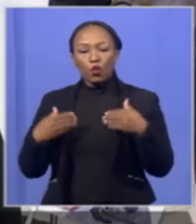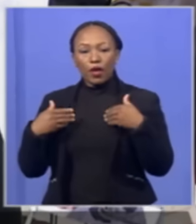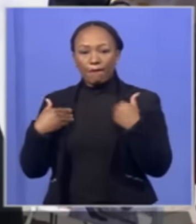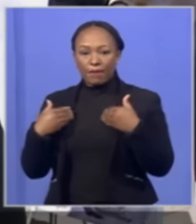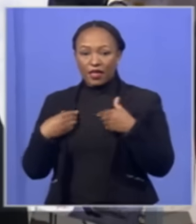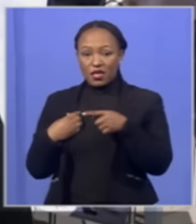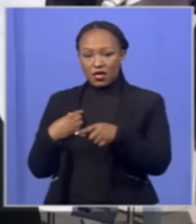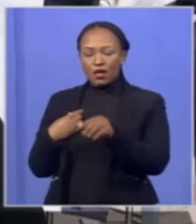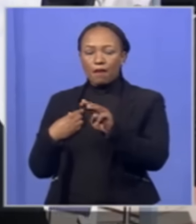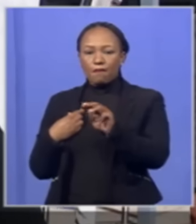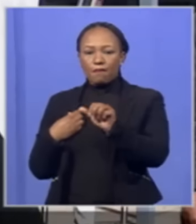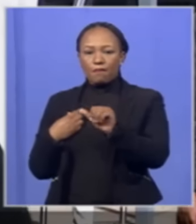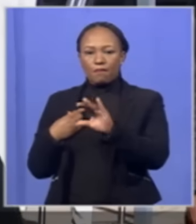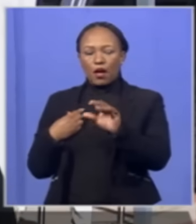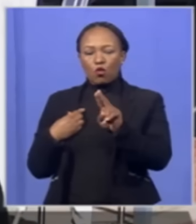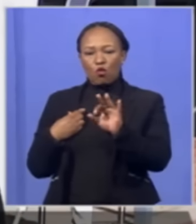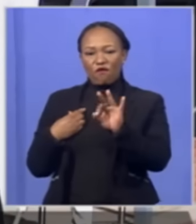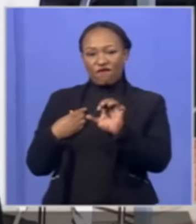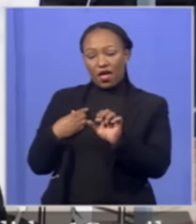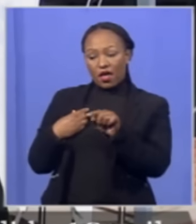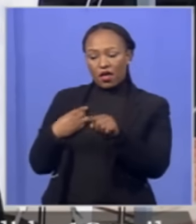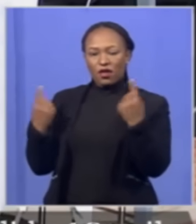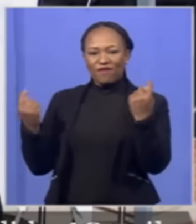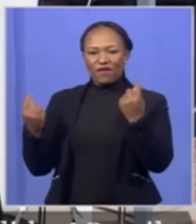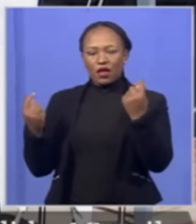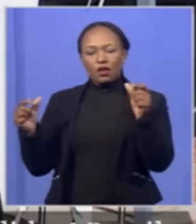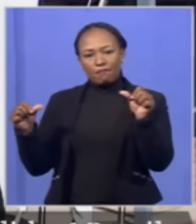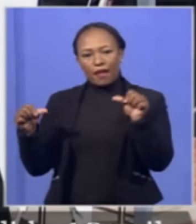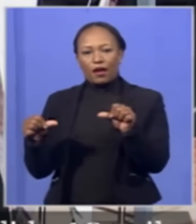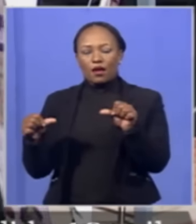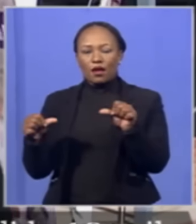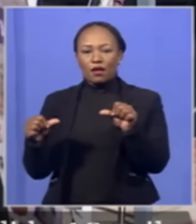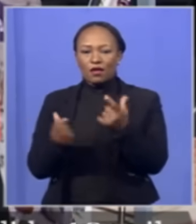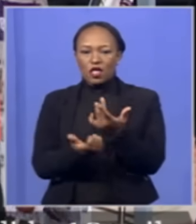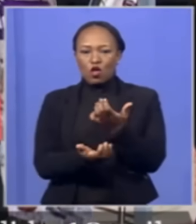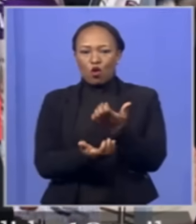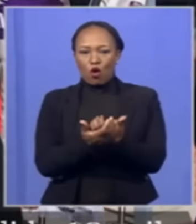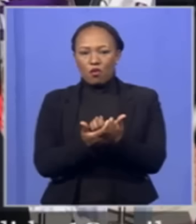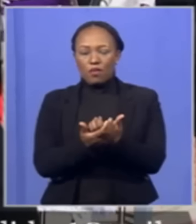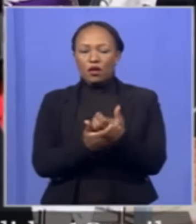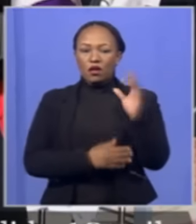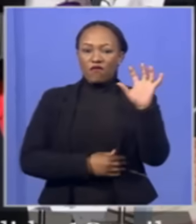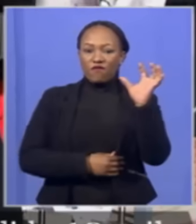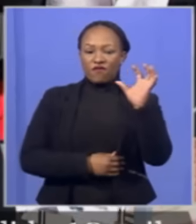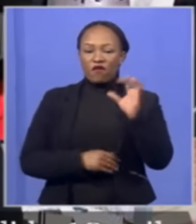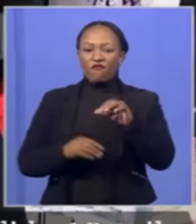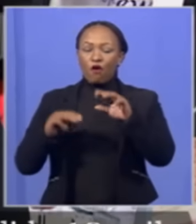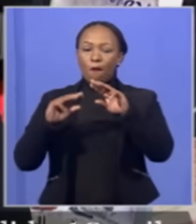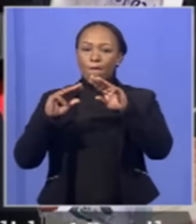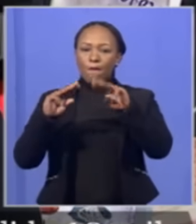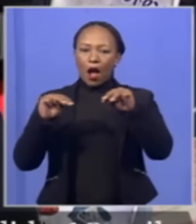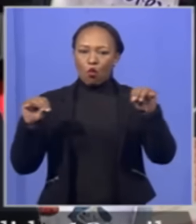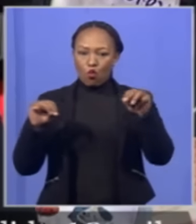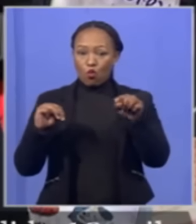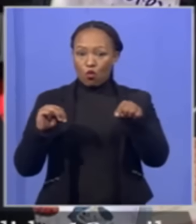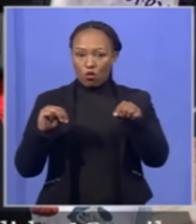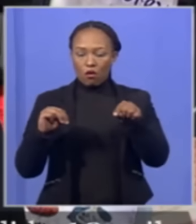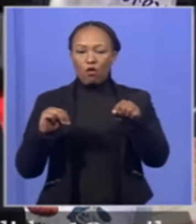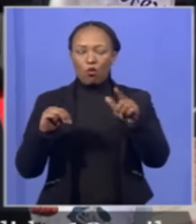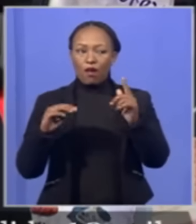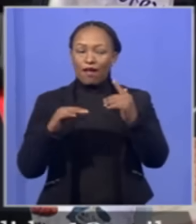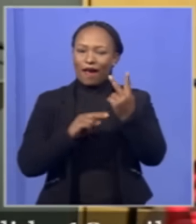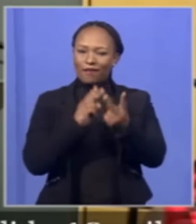hore economy ya Free State from Mangaung into the Free State itlo